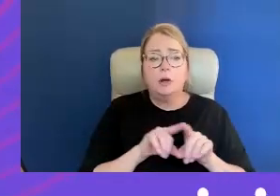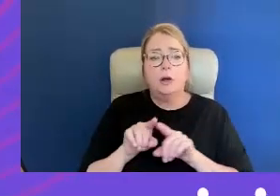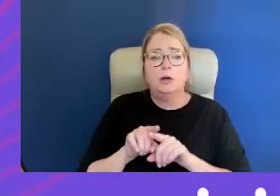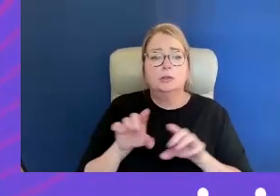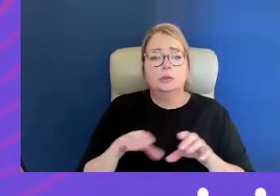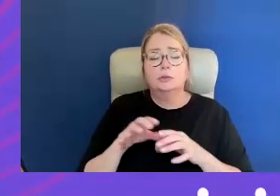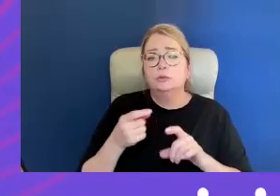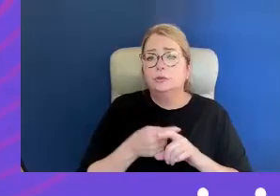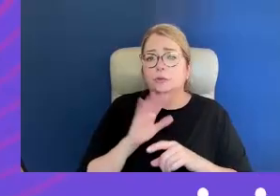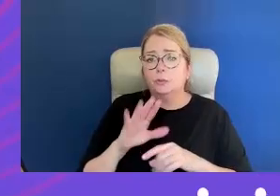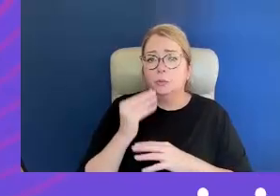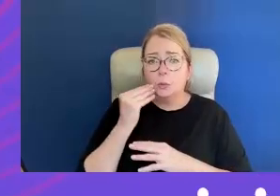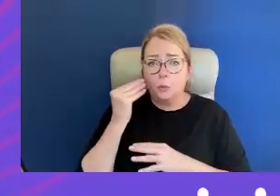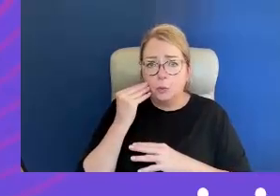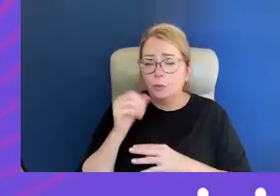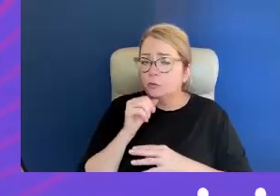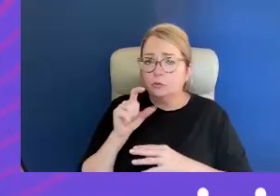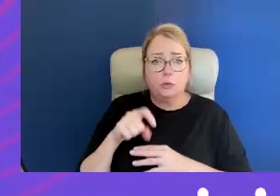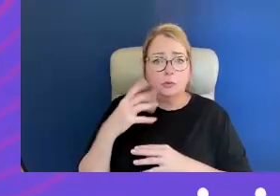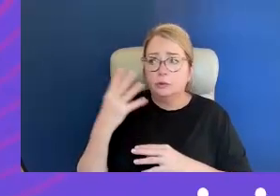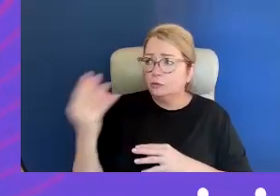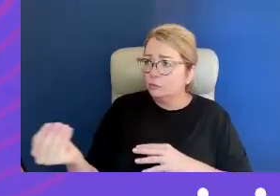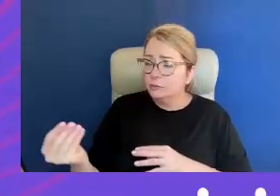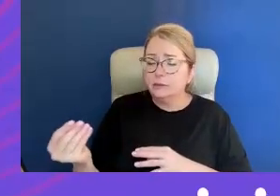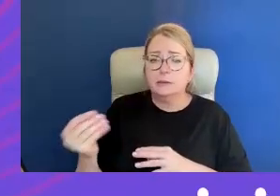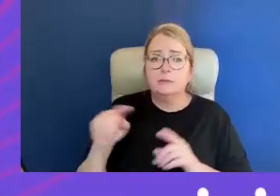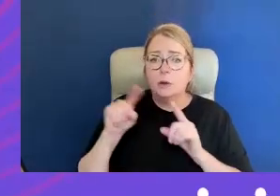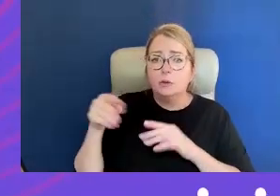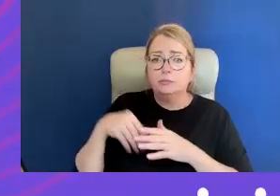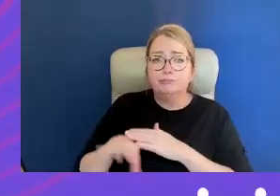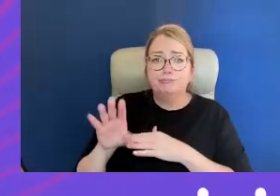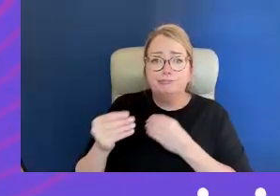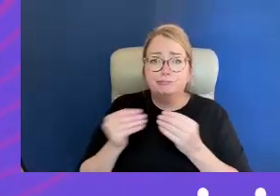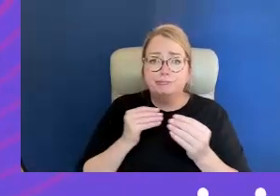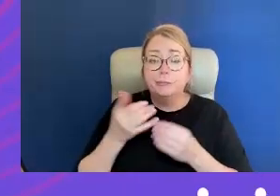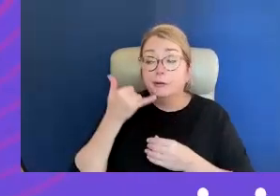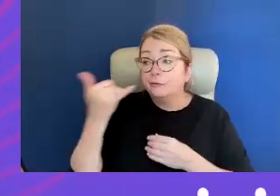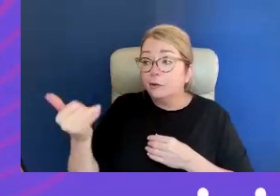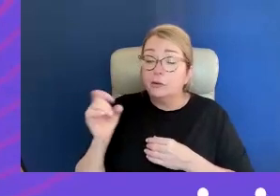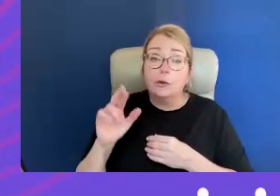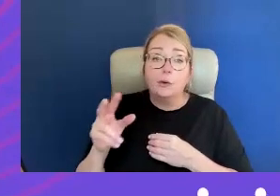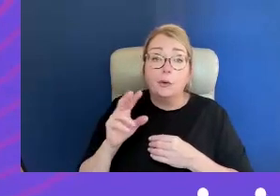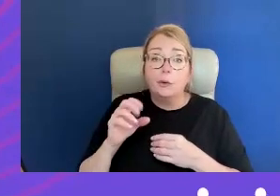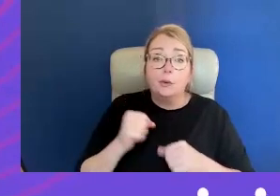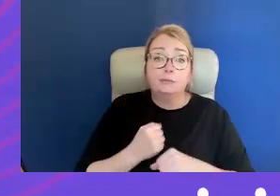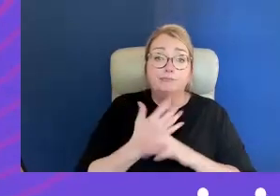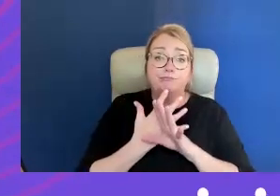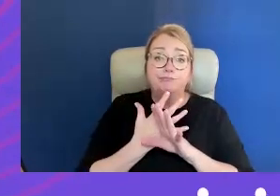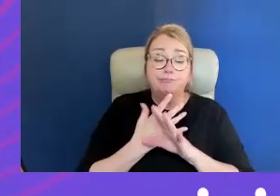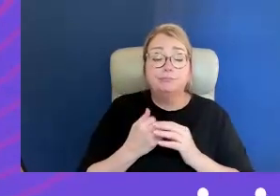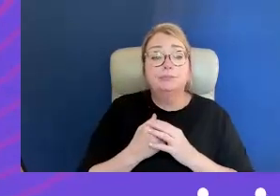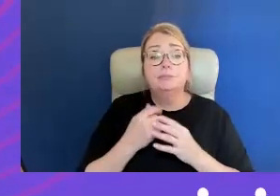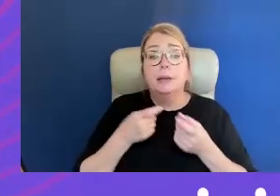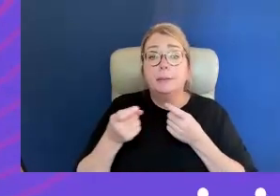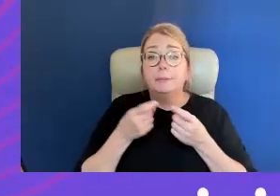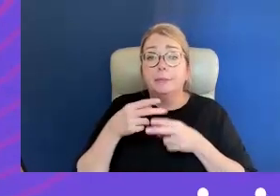from the comfort of your own home. You don't need to leave and go actually see somebody. It's just a phone call or a video visit that you're doing with them. You can manage your